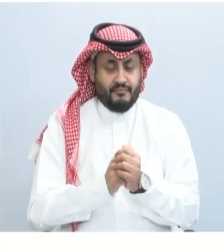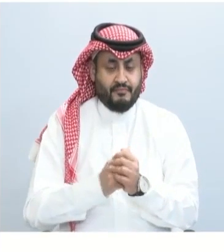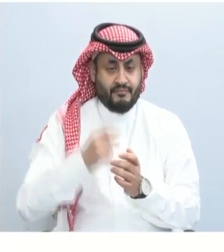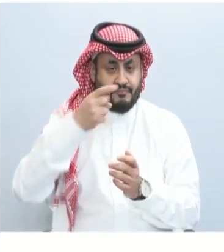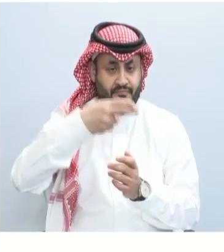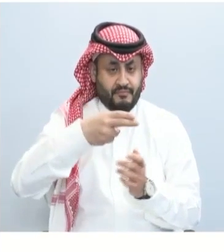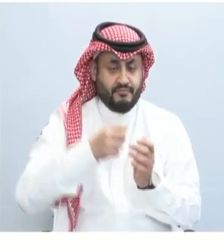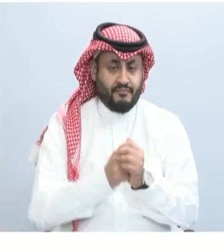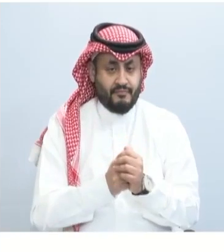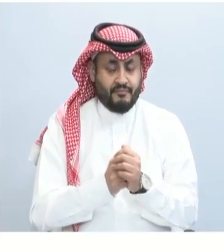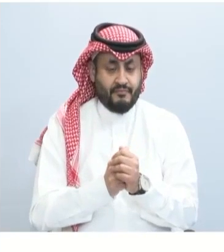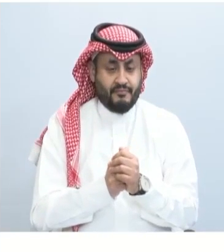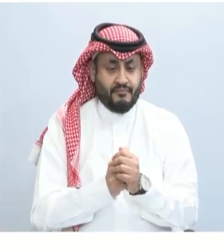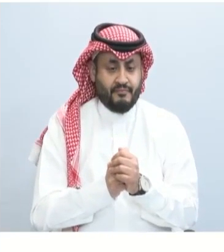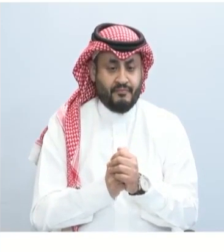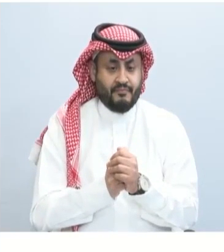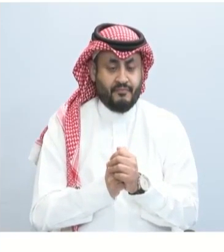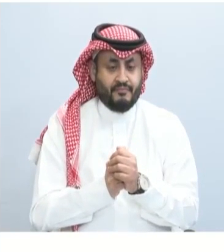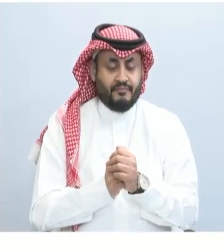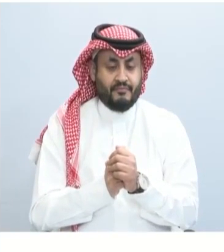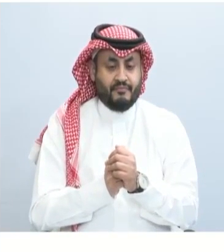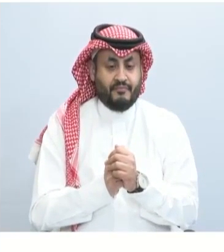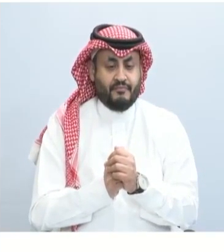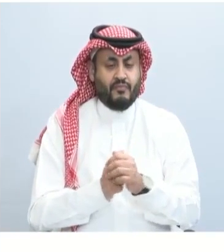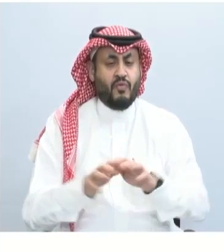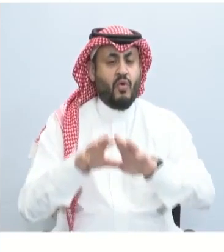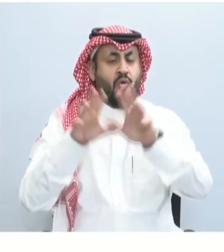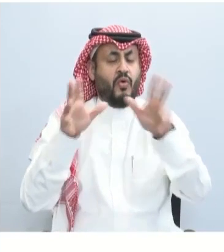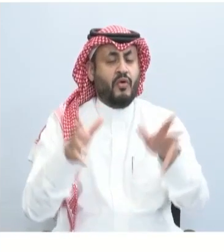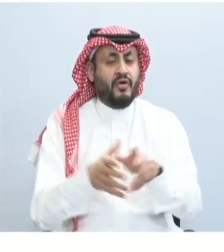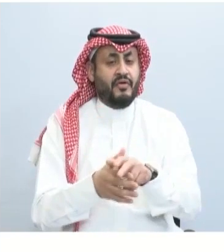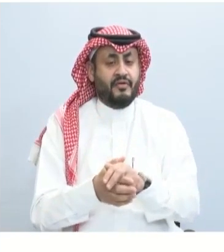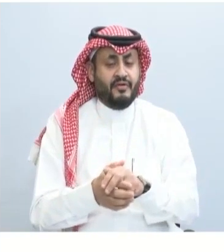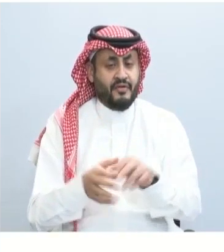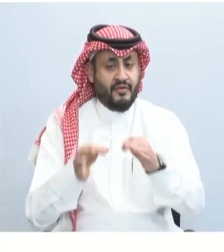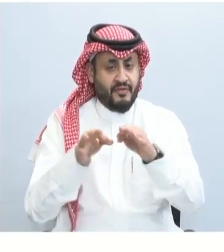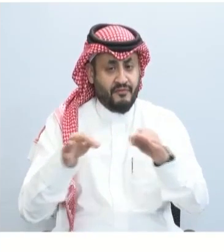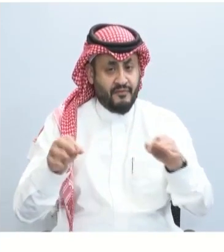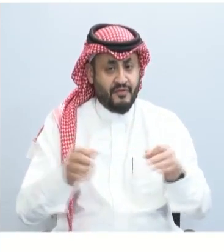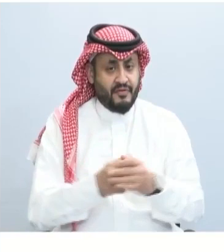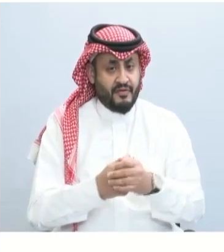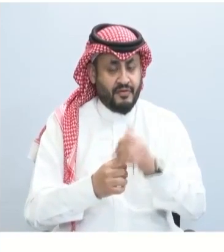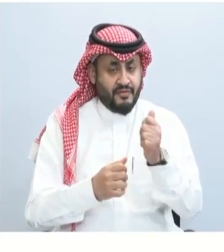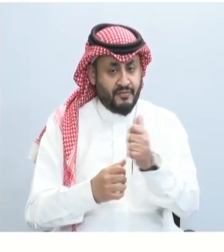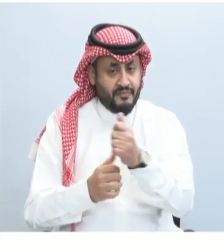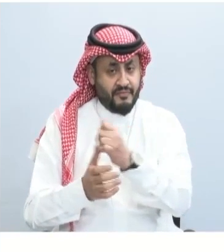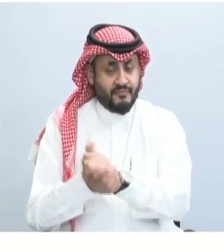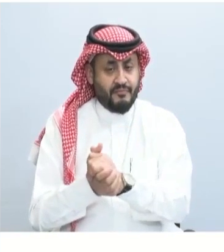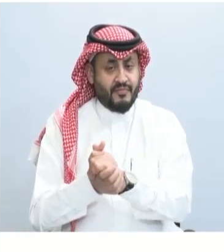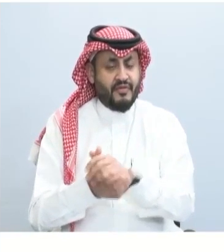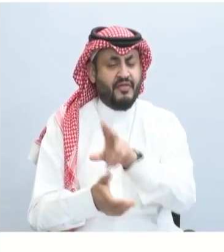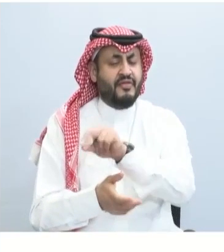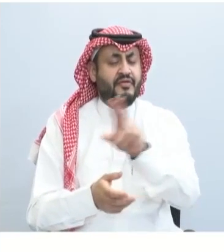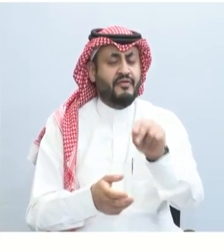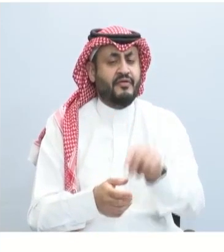and GH. And we say that although that these are different letters,